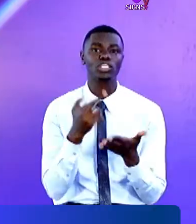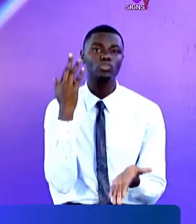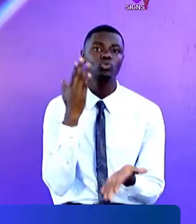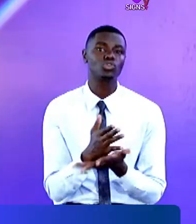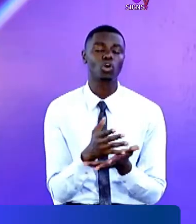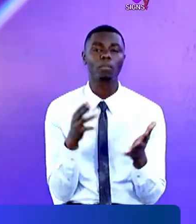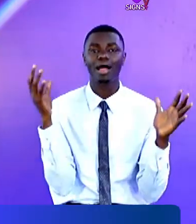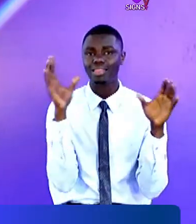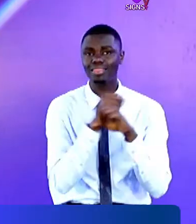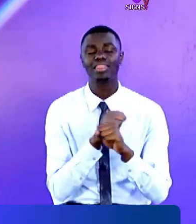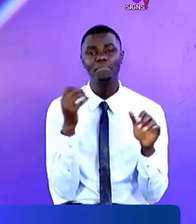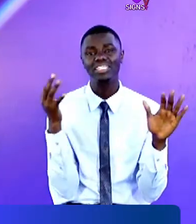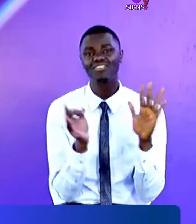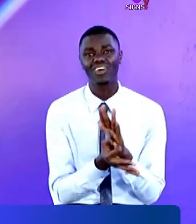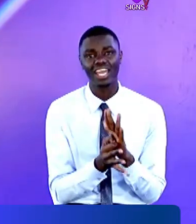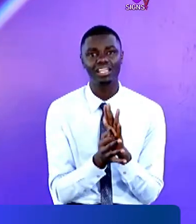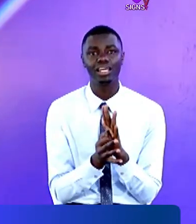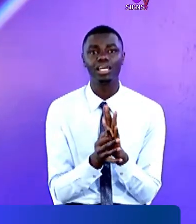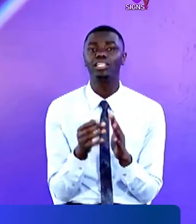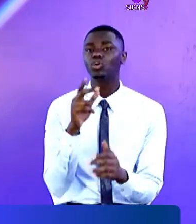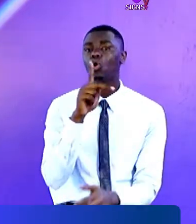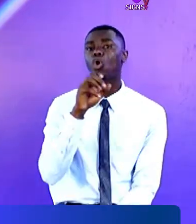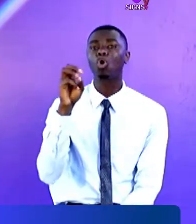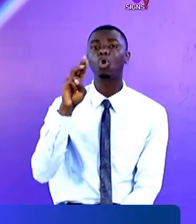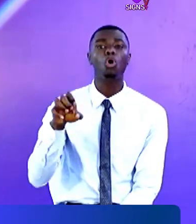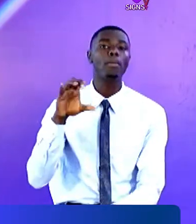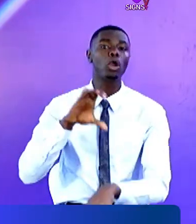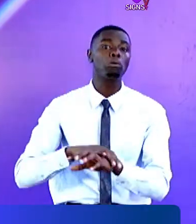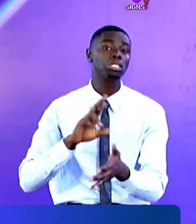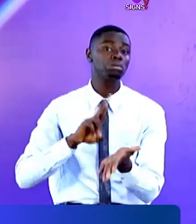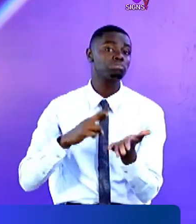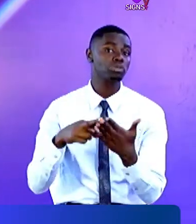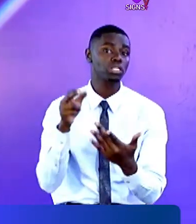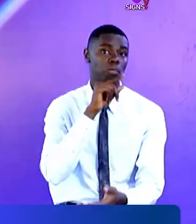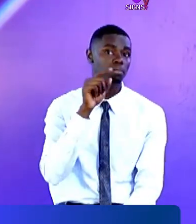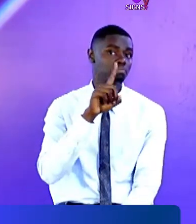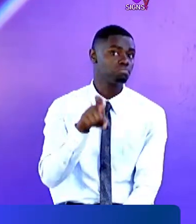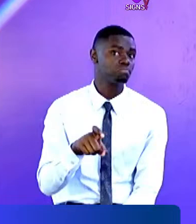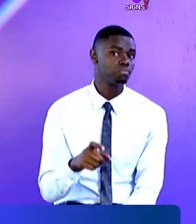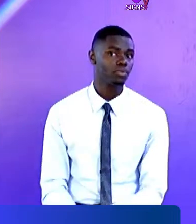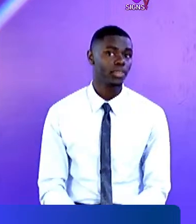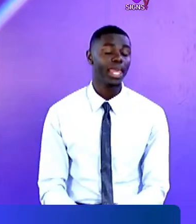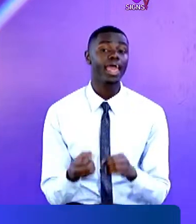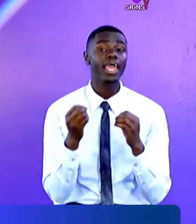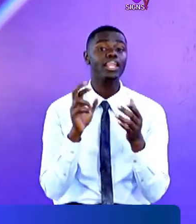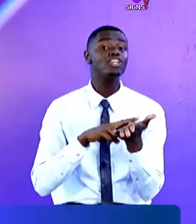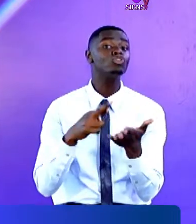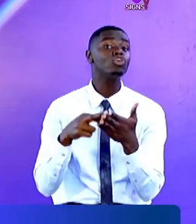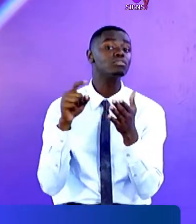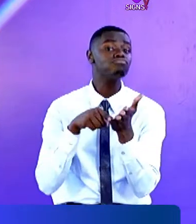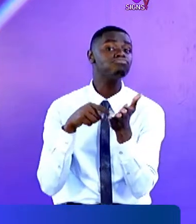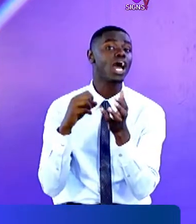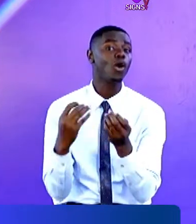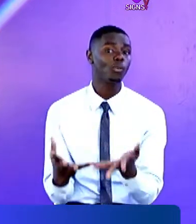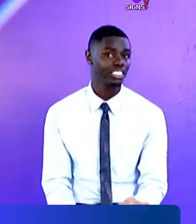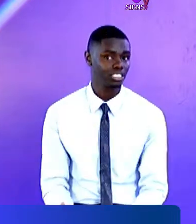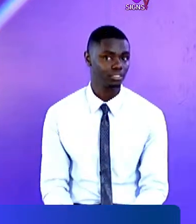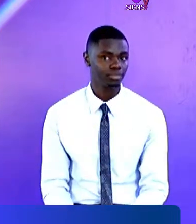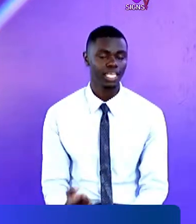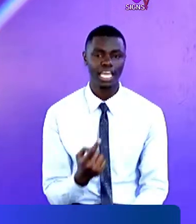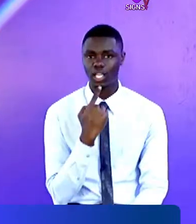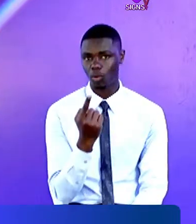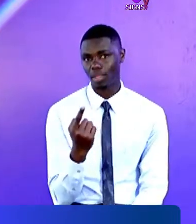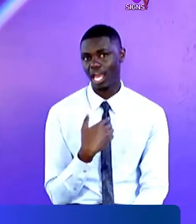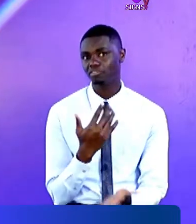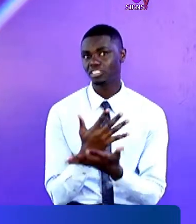missing files. Has Koome gotten those resources? And how much is these resources? So it tells you there's